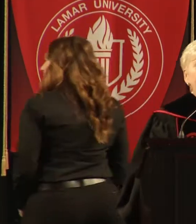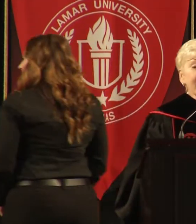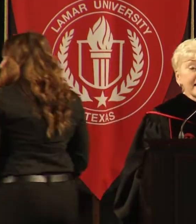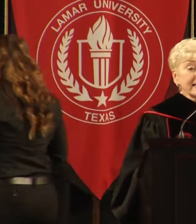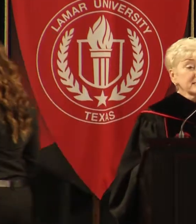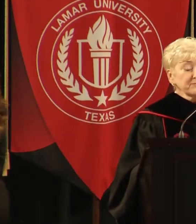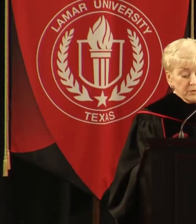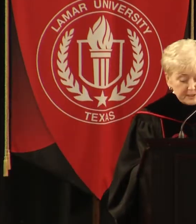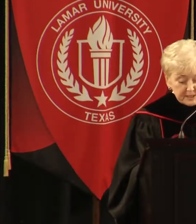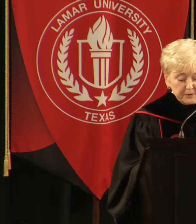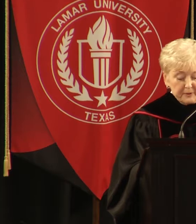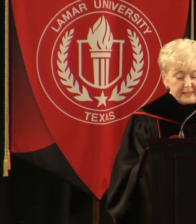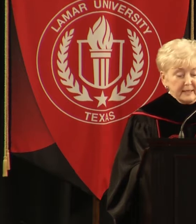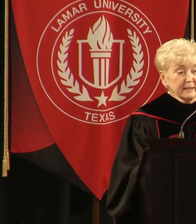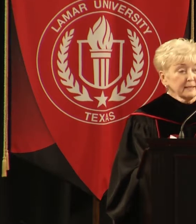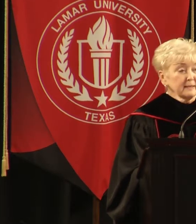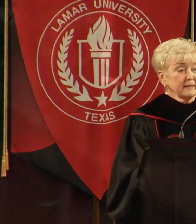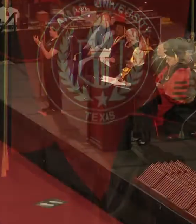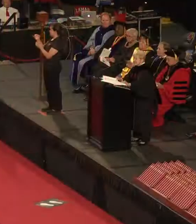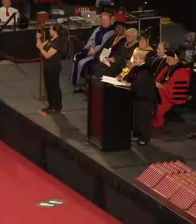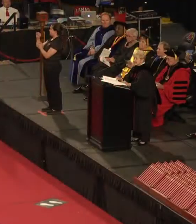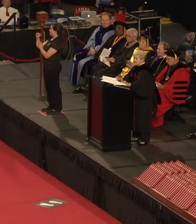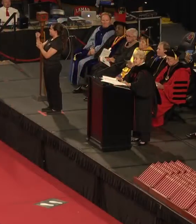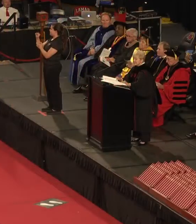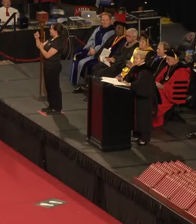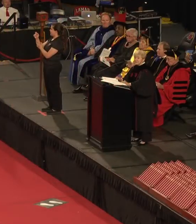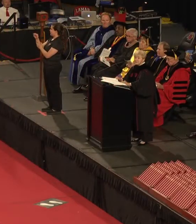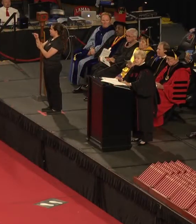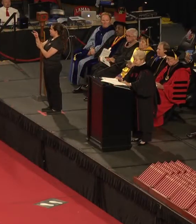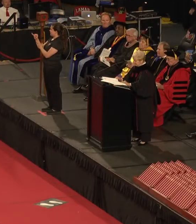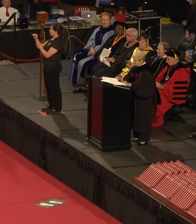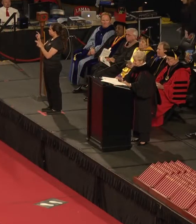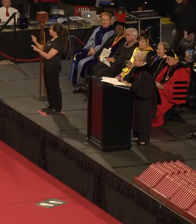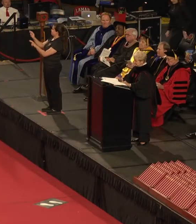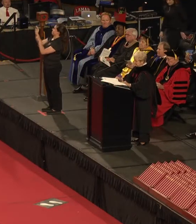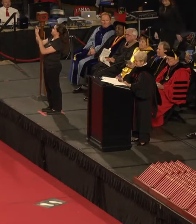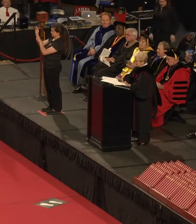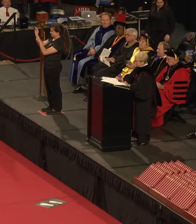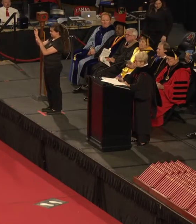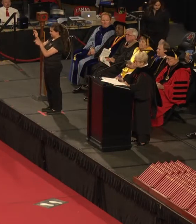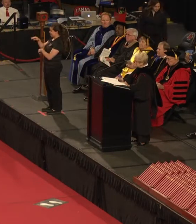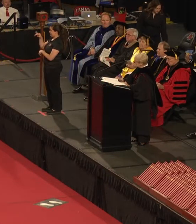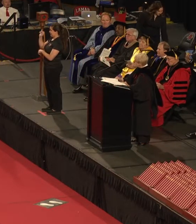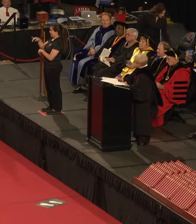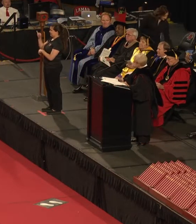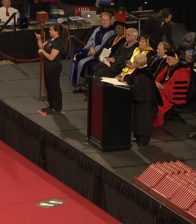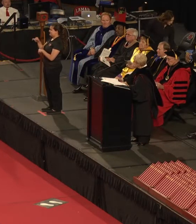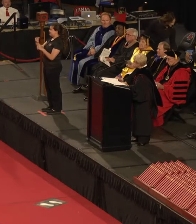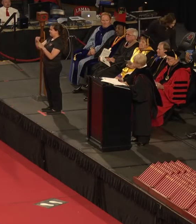The I is for integrity. The definition of integrity in Webster's is uprightness of